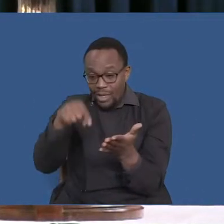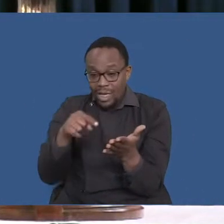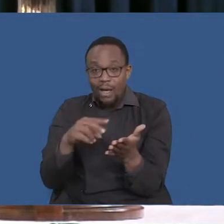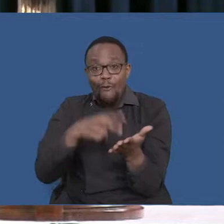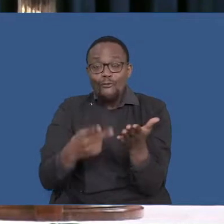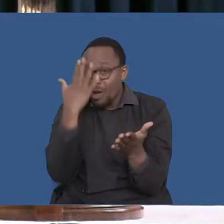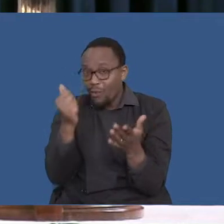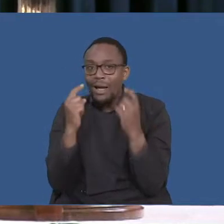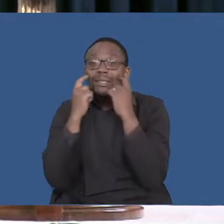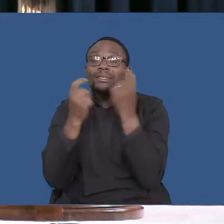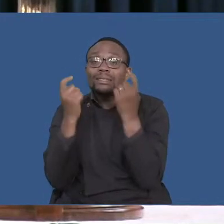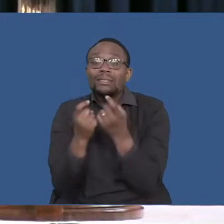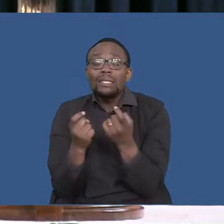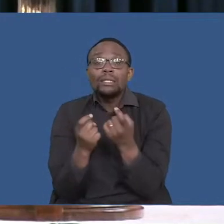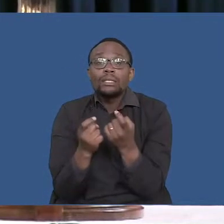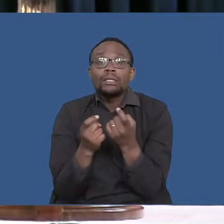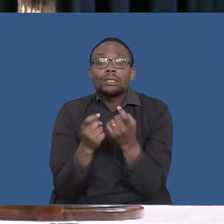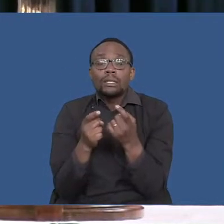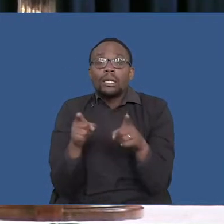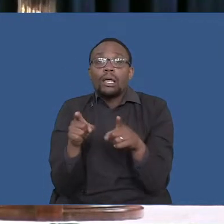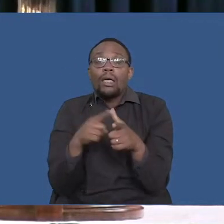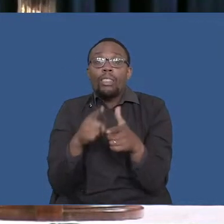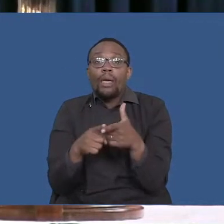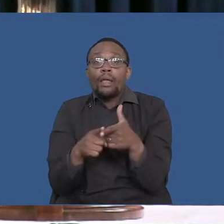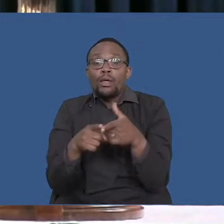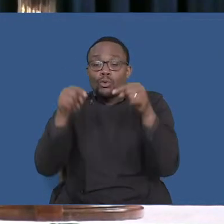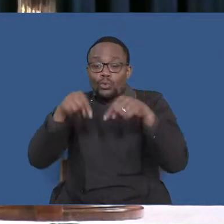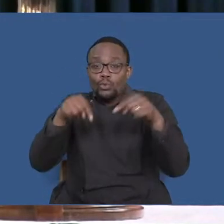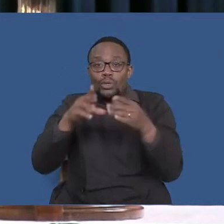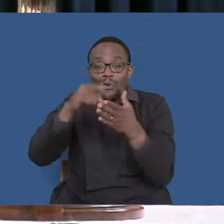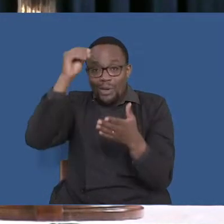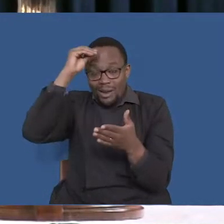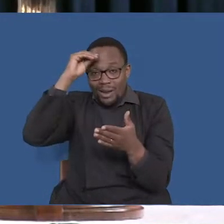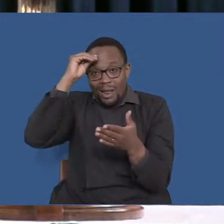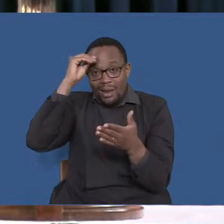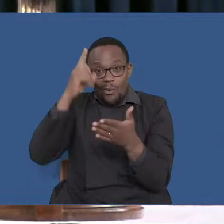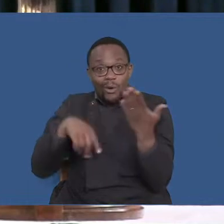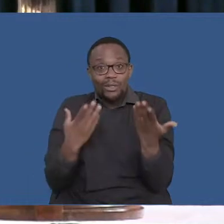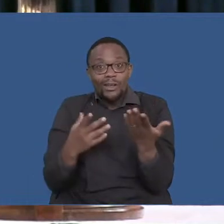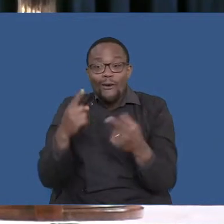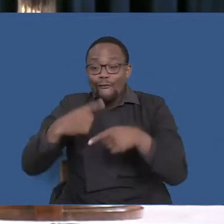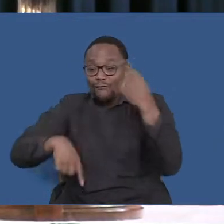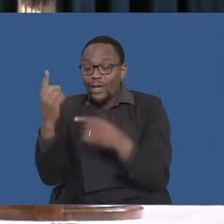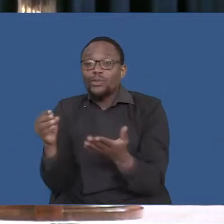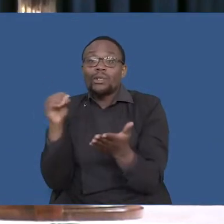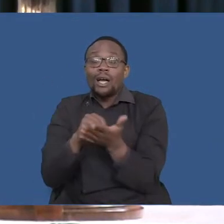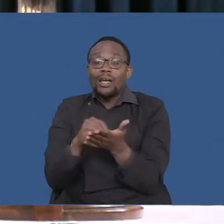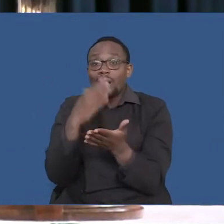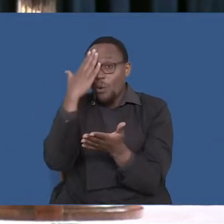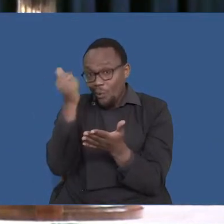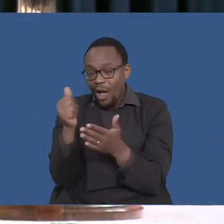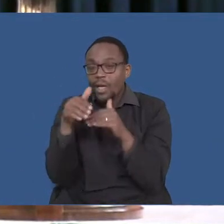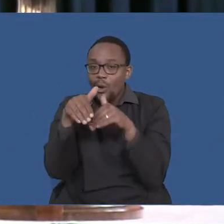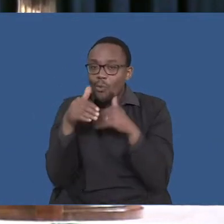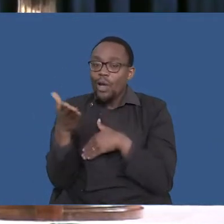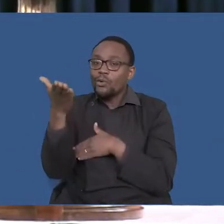Achan, which is a type of the flesh that we face today. And then today, we have experienced victory again on account of waiting on the Lord.